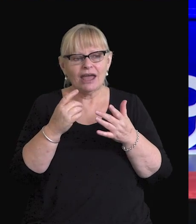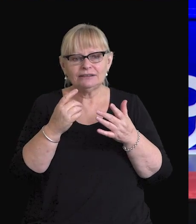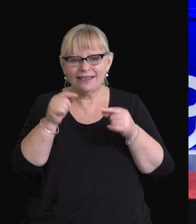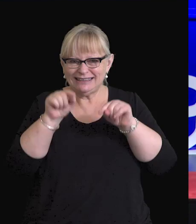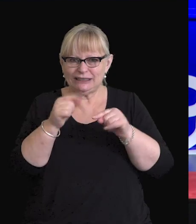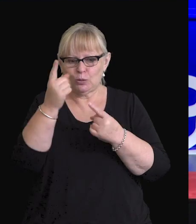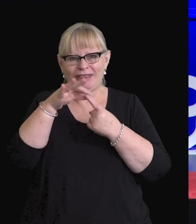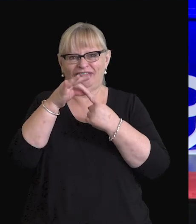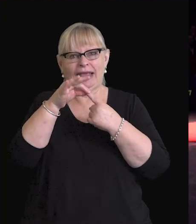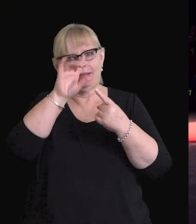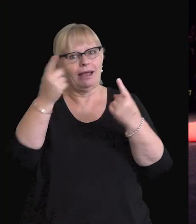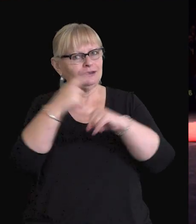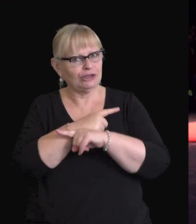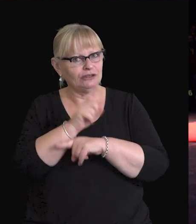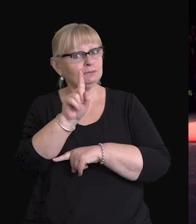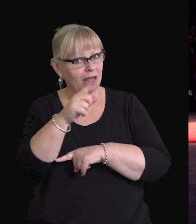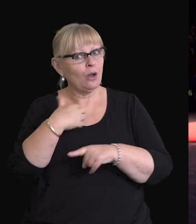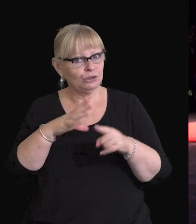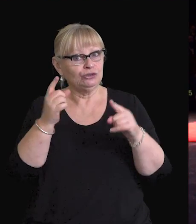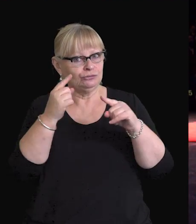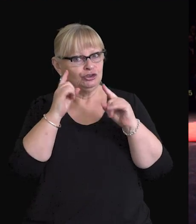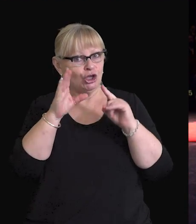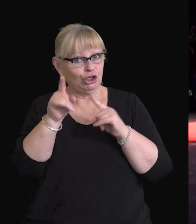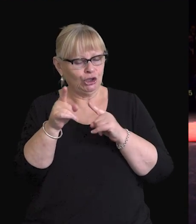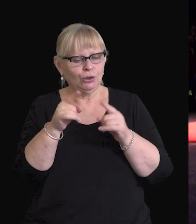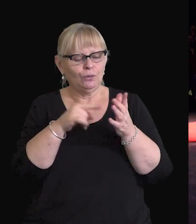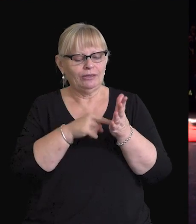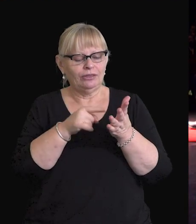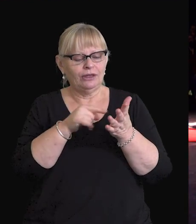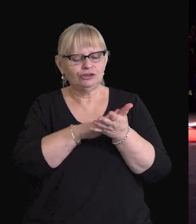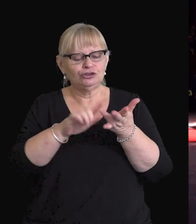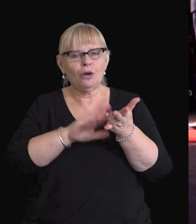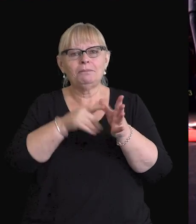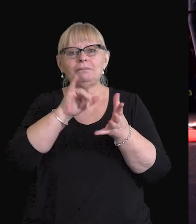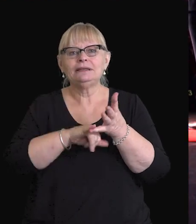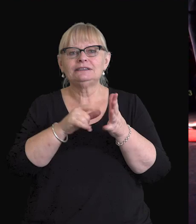decision-making revolves. I'm going to illustrate this by reference to Thomas Jefferson.